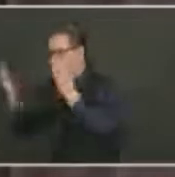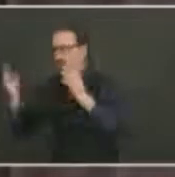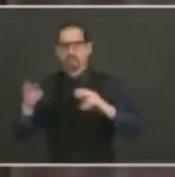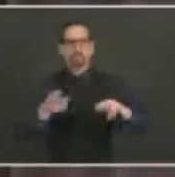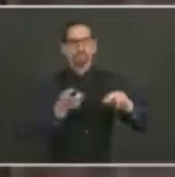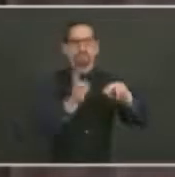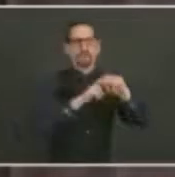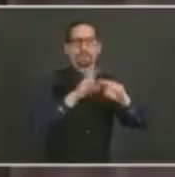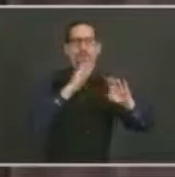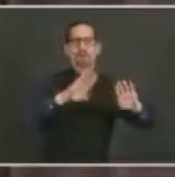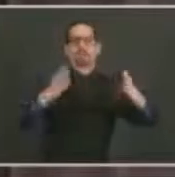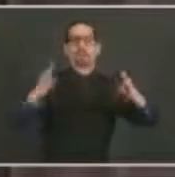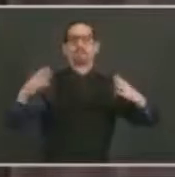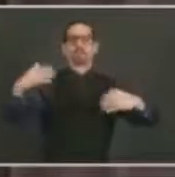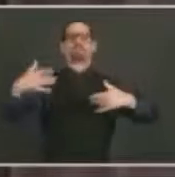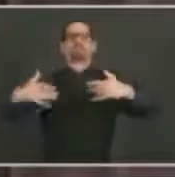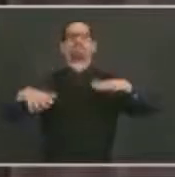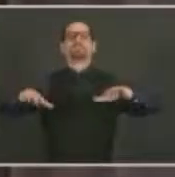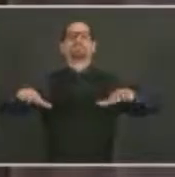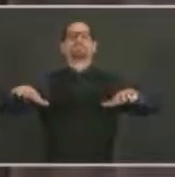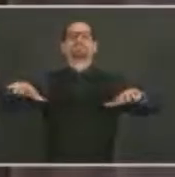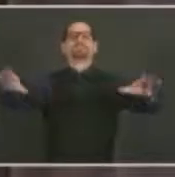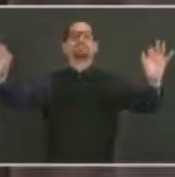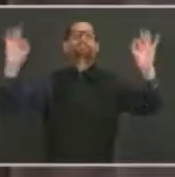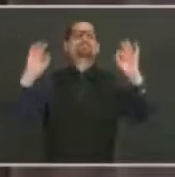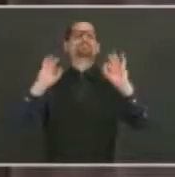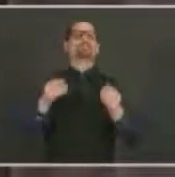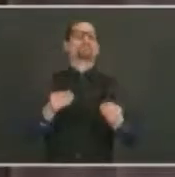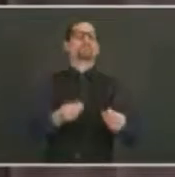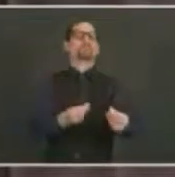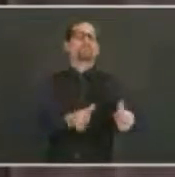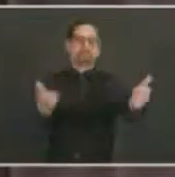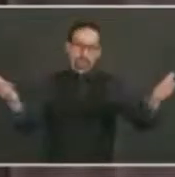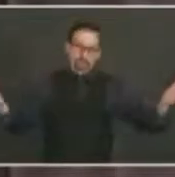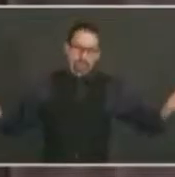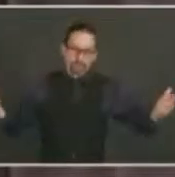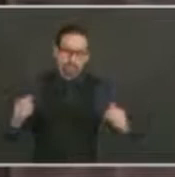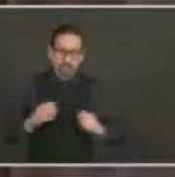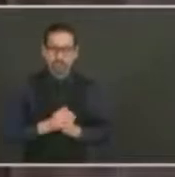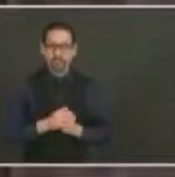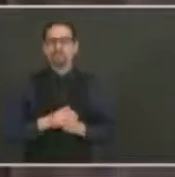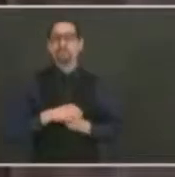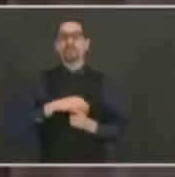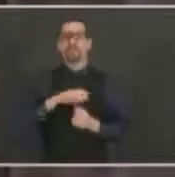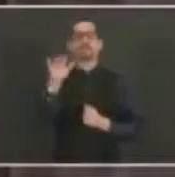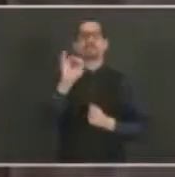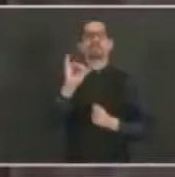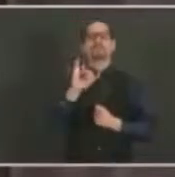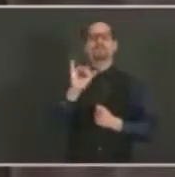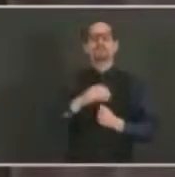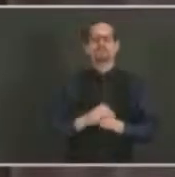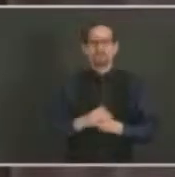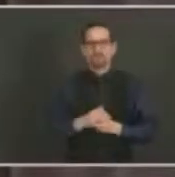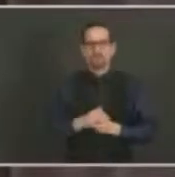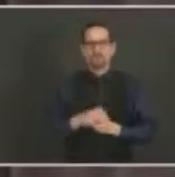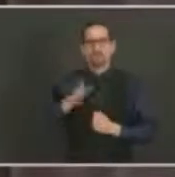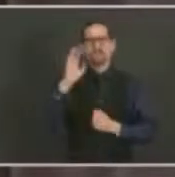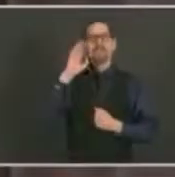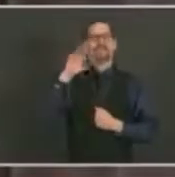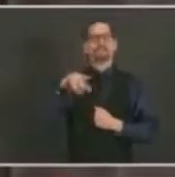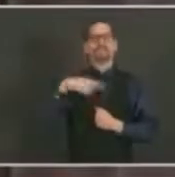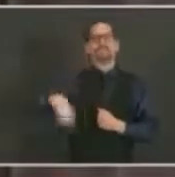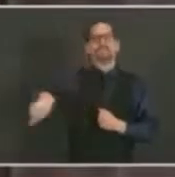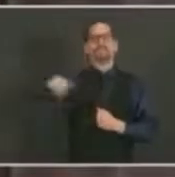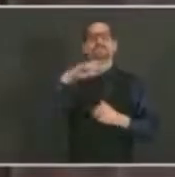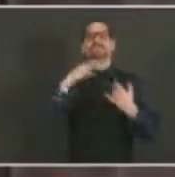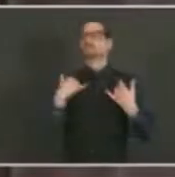Also want to acknowledge what's needed just to support each of us, knowing the challenge that we've had to face over the last